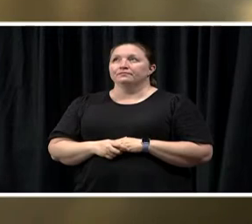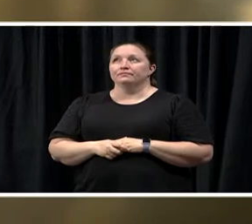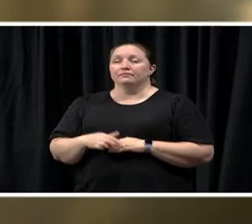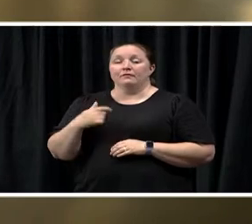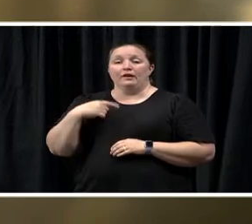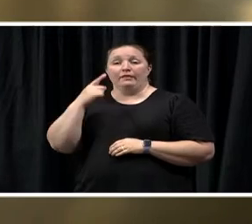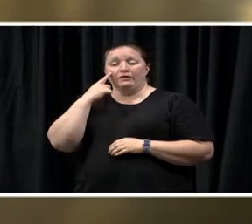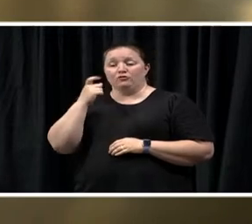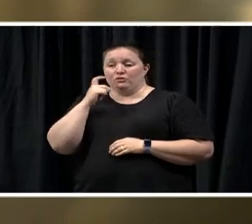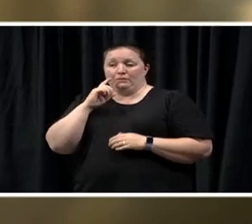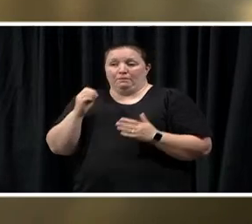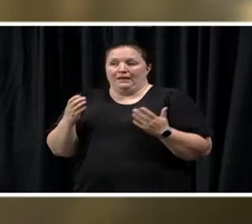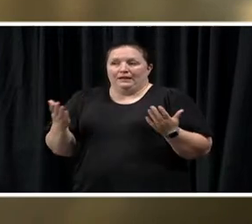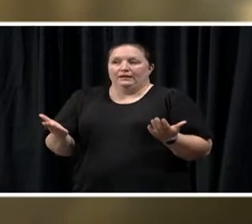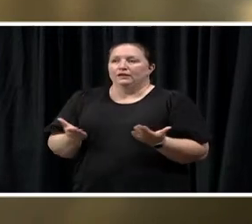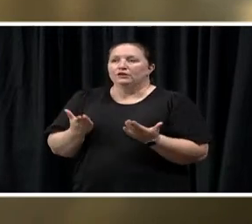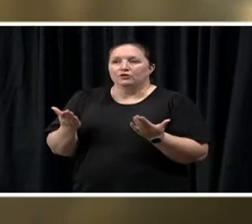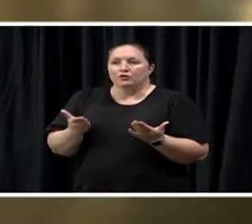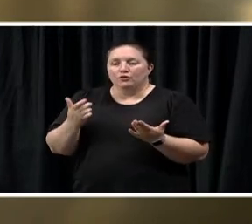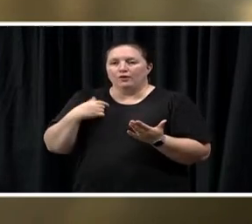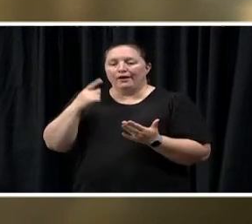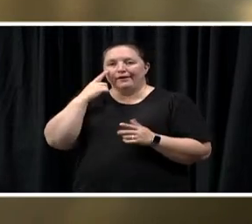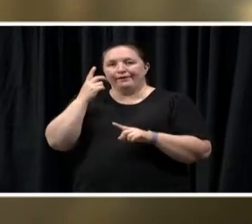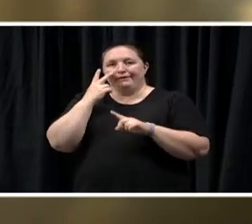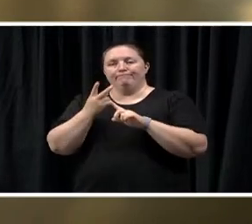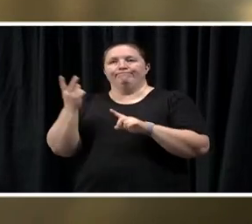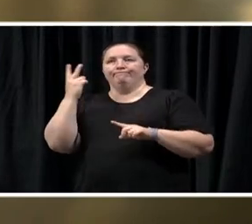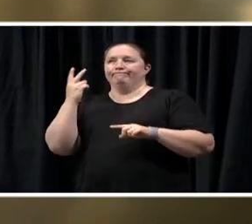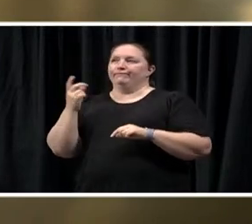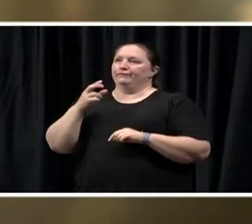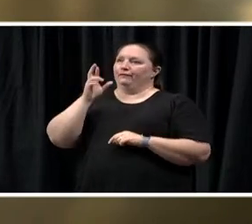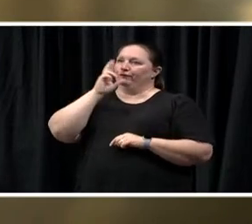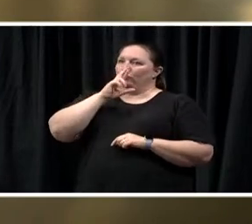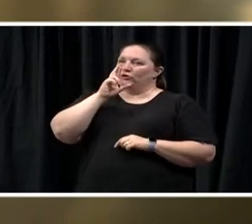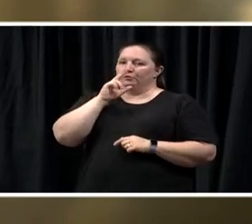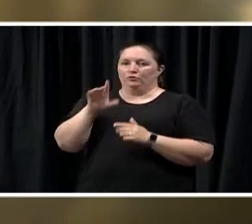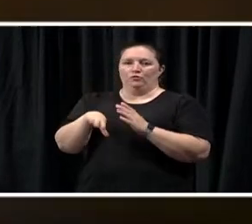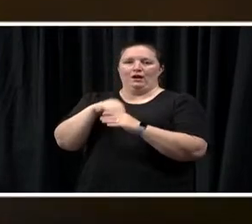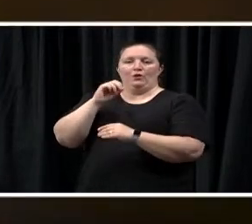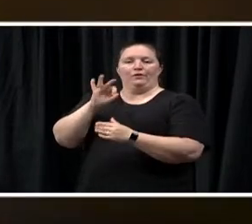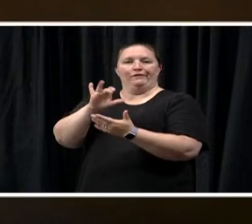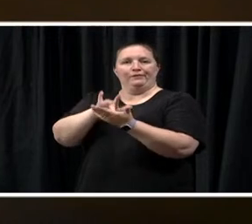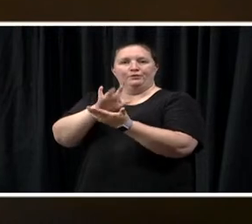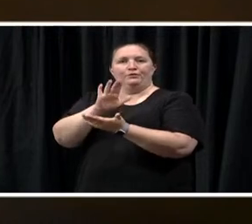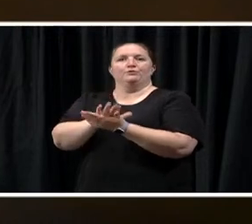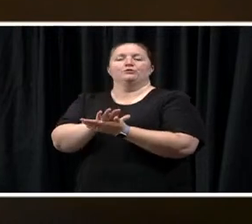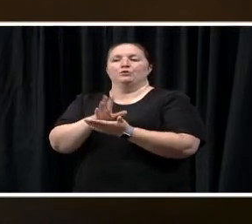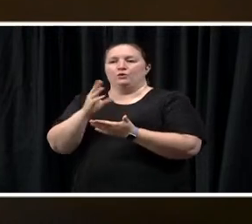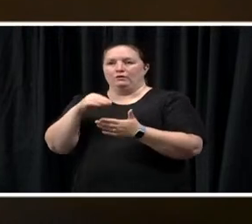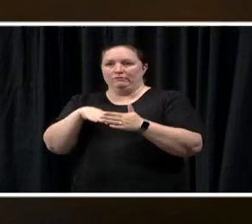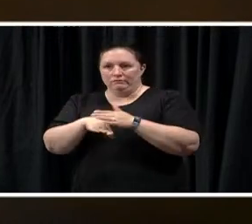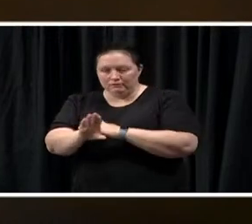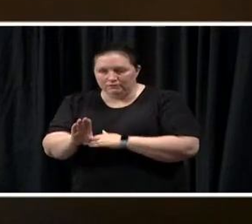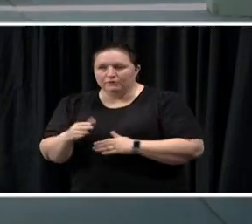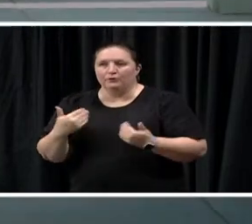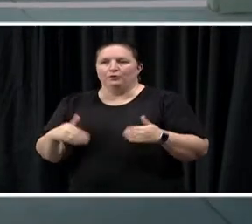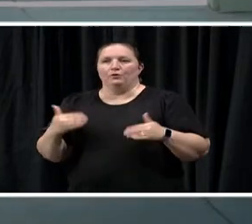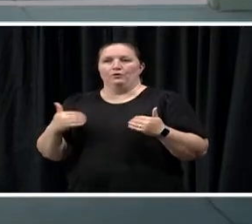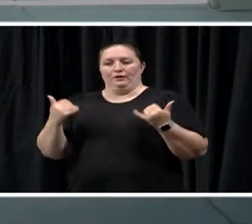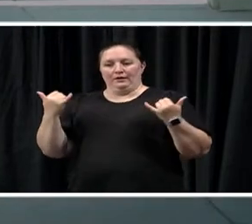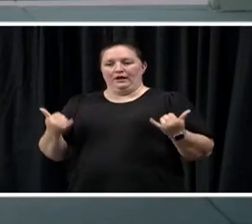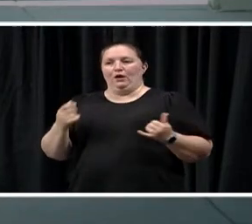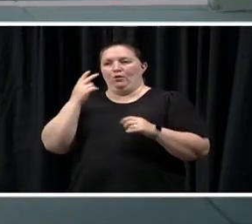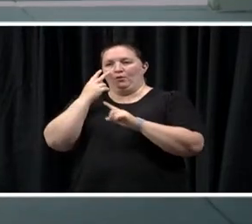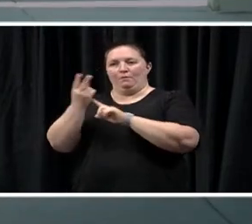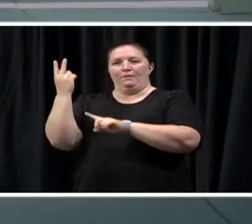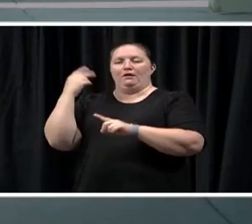being here, like I can think back to being a freshman straight out of middle school and just kind of looking at like how I've changed so